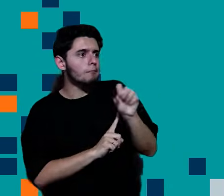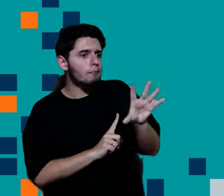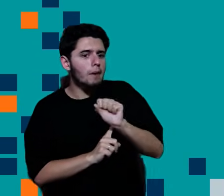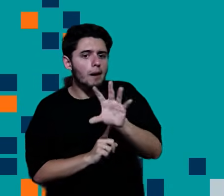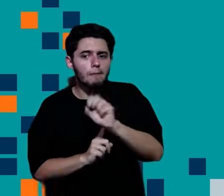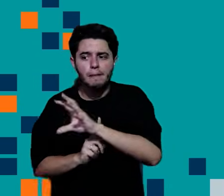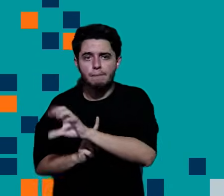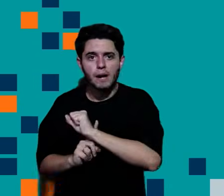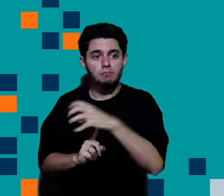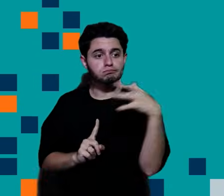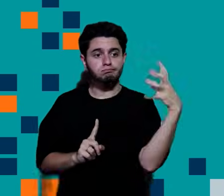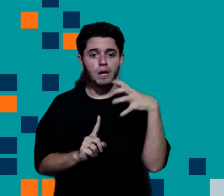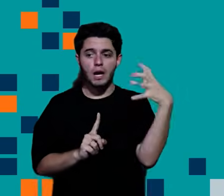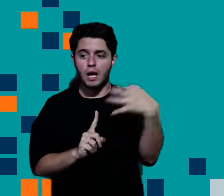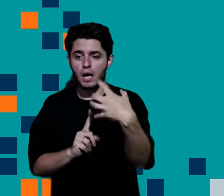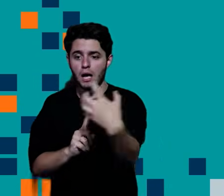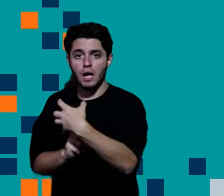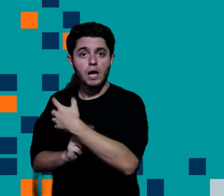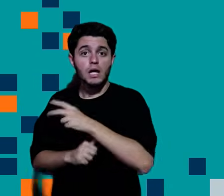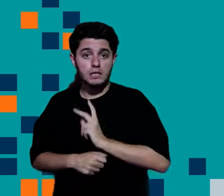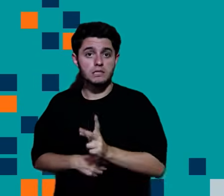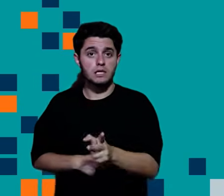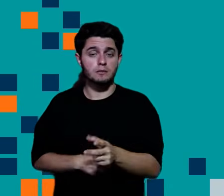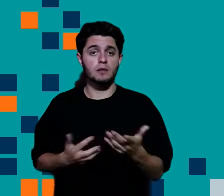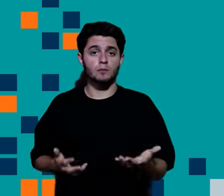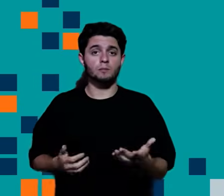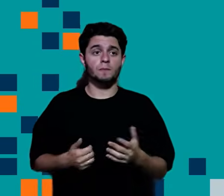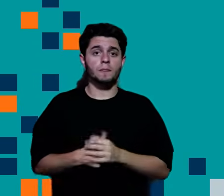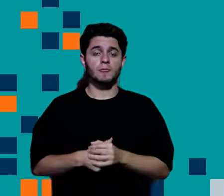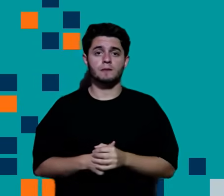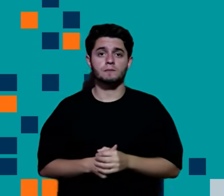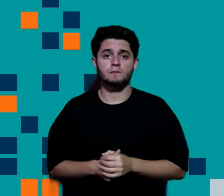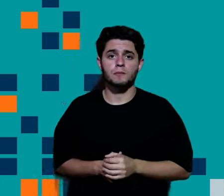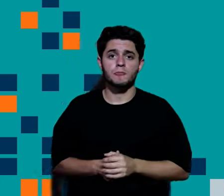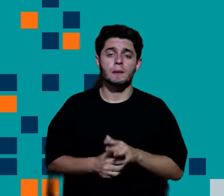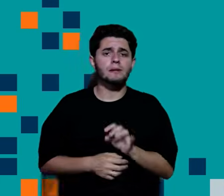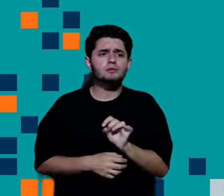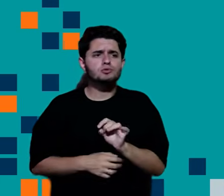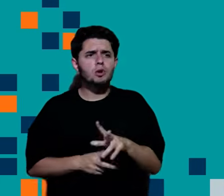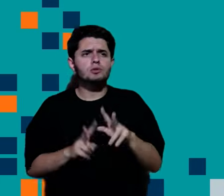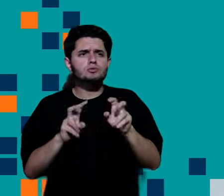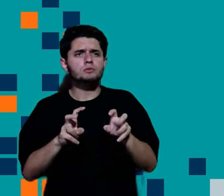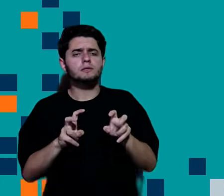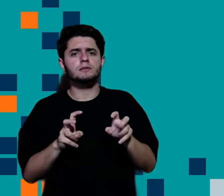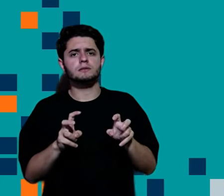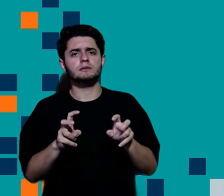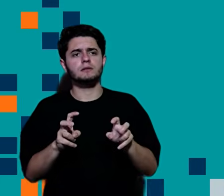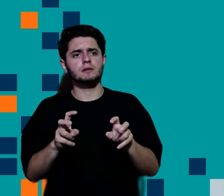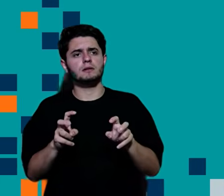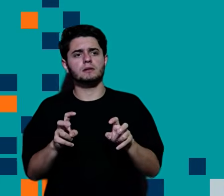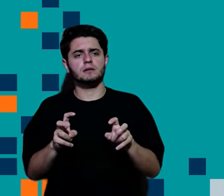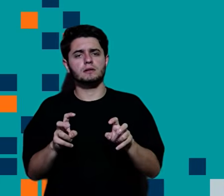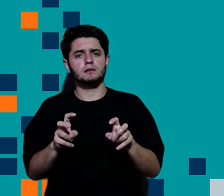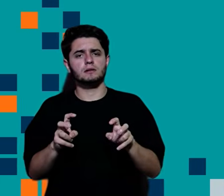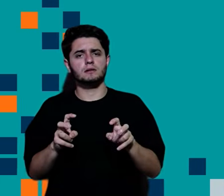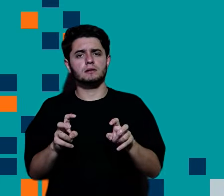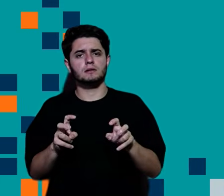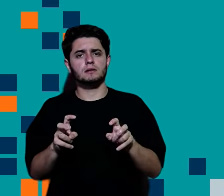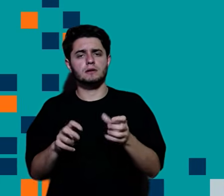every second now. But only about 50 bits of